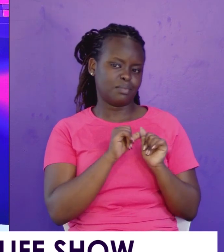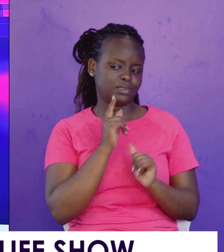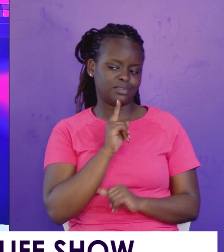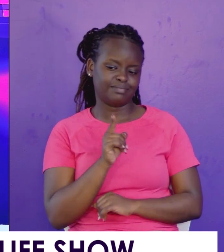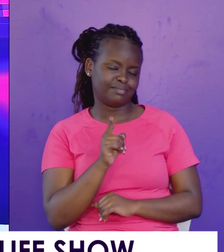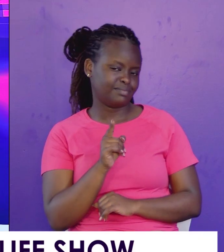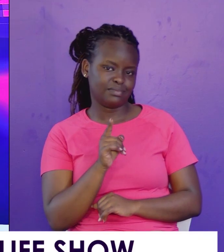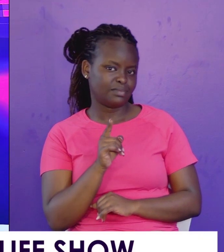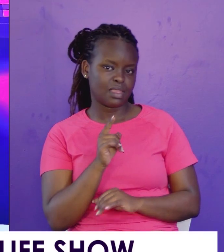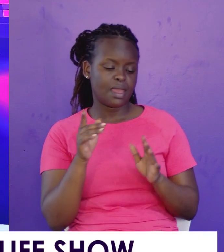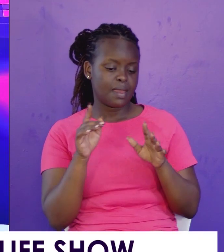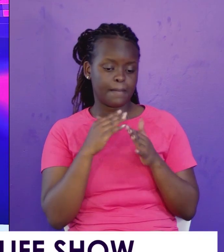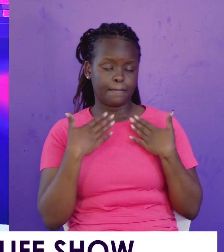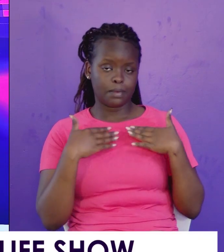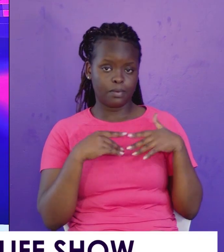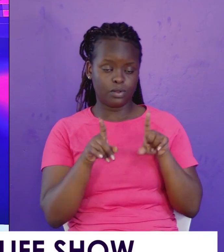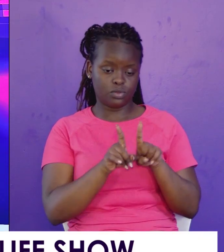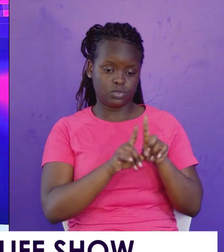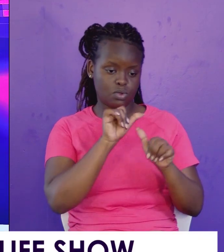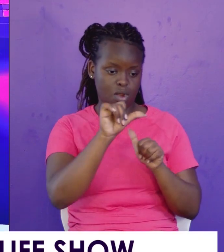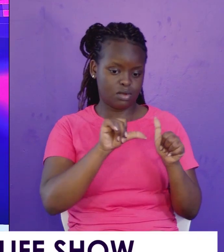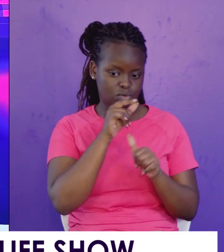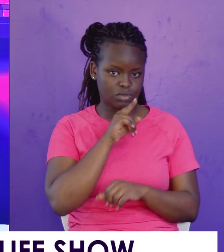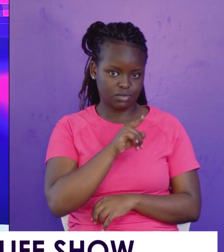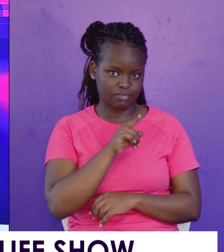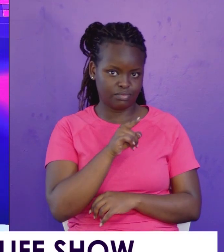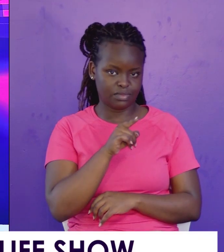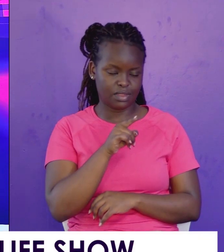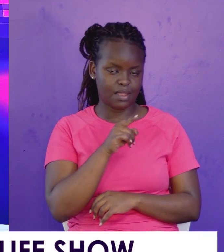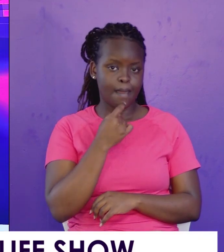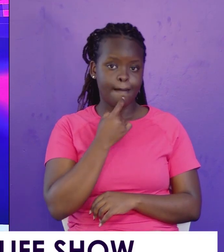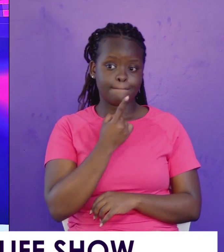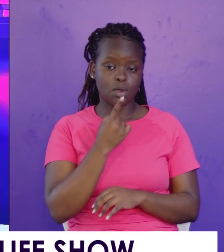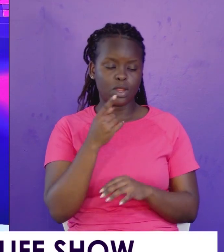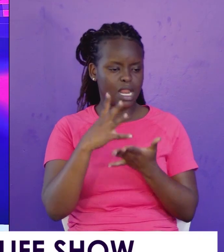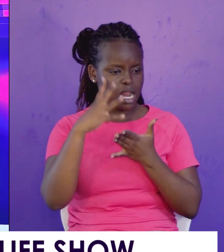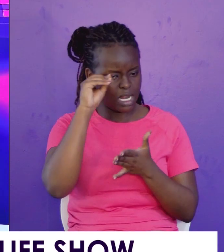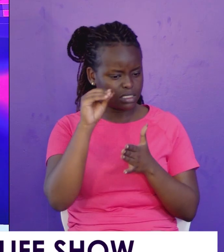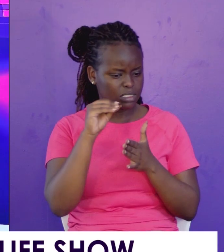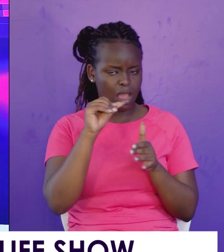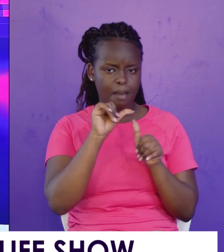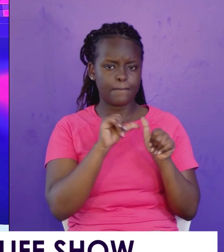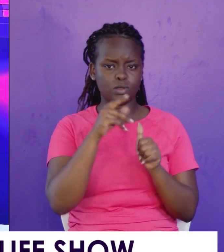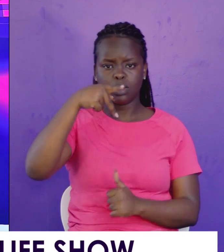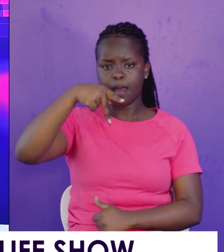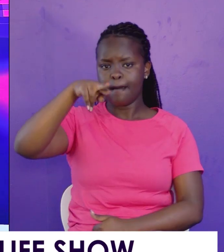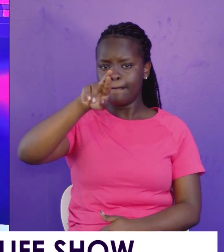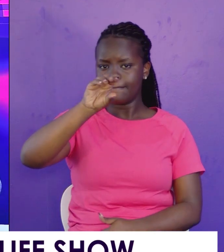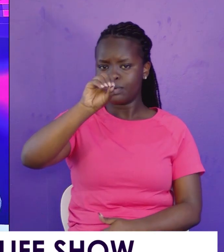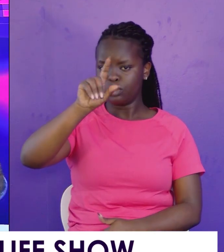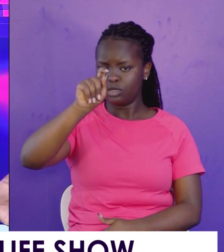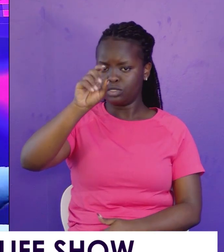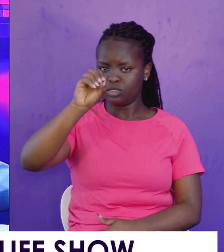him. Okay. In Moi, we learned things like protocol. In him, we learned those kind of stuff. Okay. That that you must